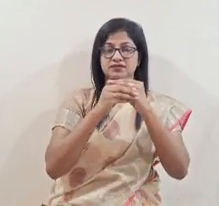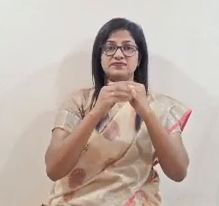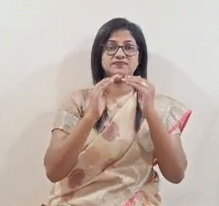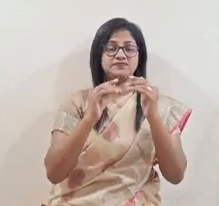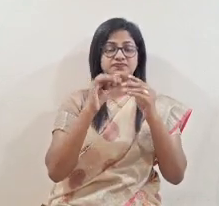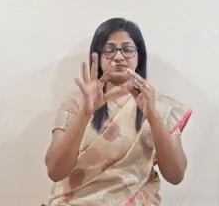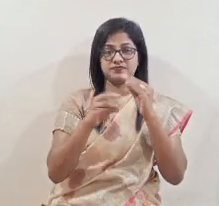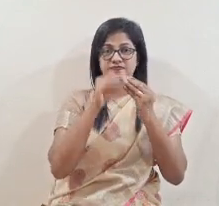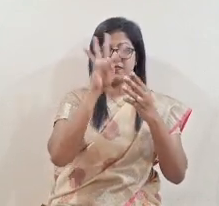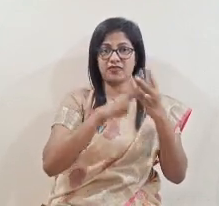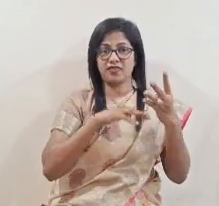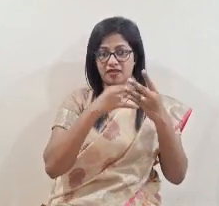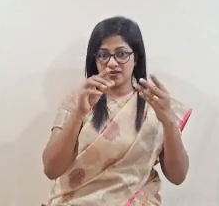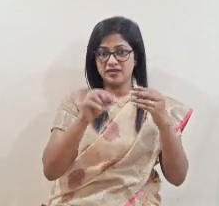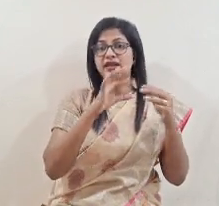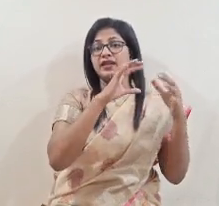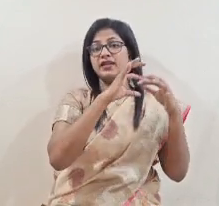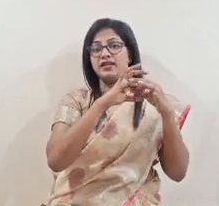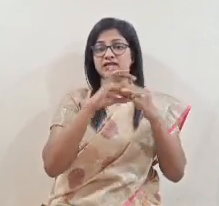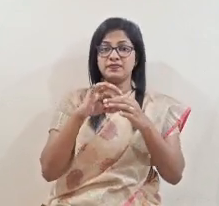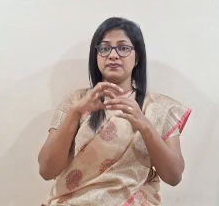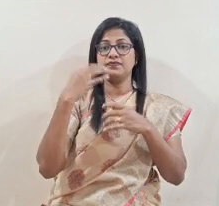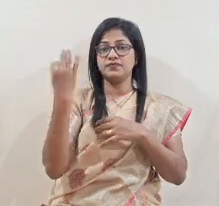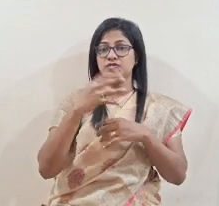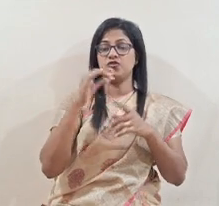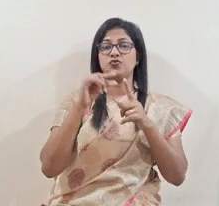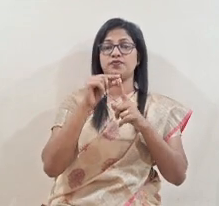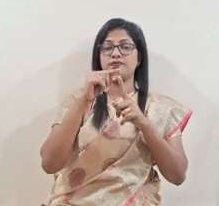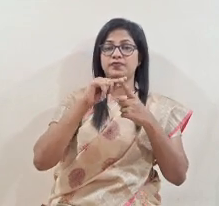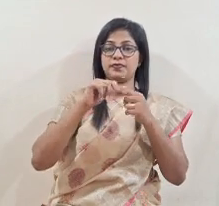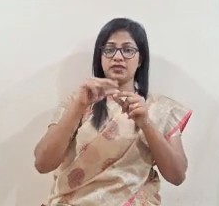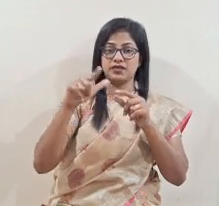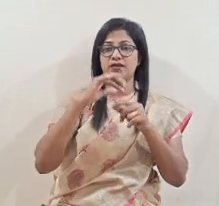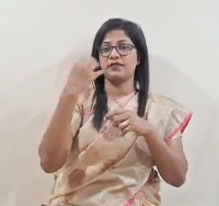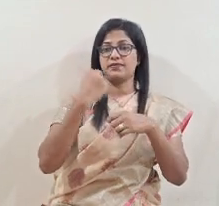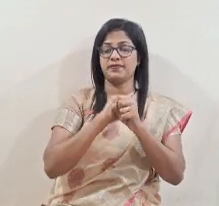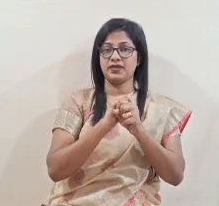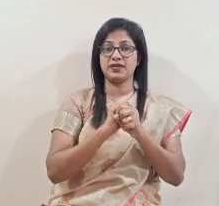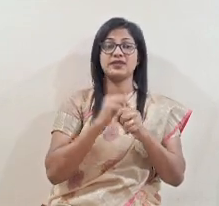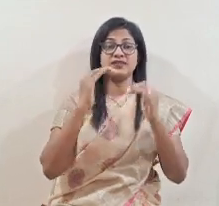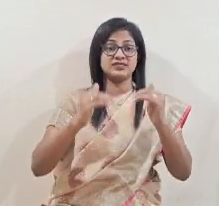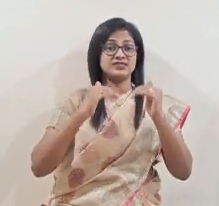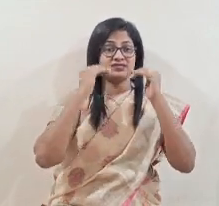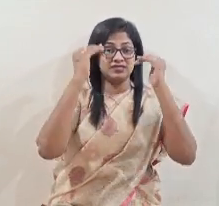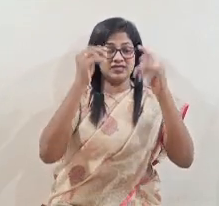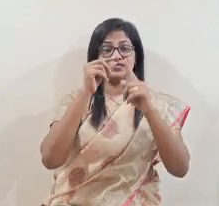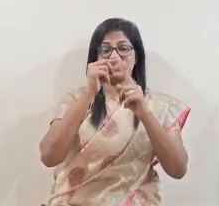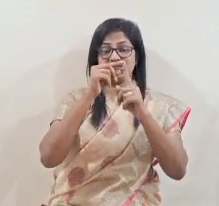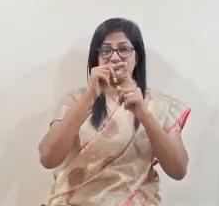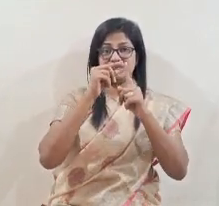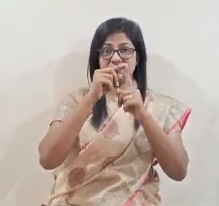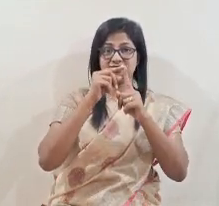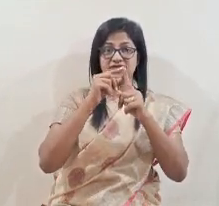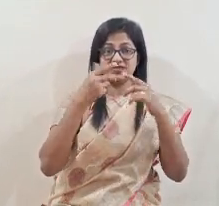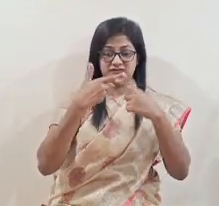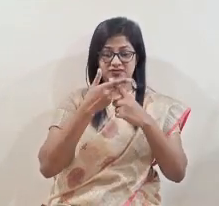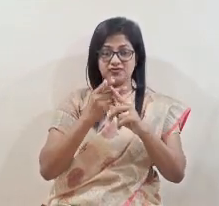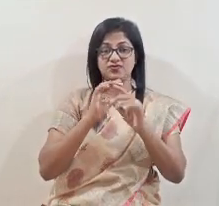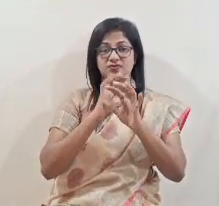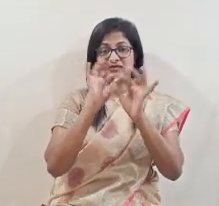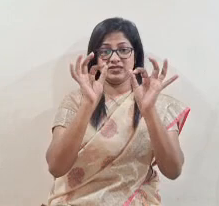the accessibility of the area, whereas the revised PTAL tool can also provide the priorities of the areas, that is